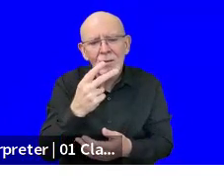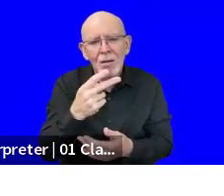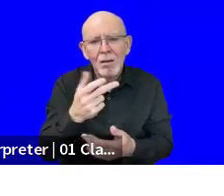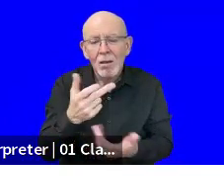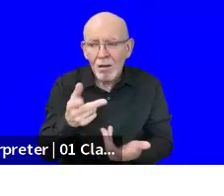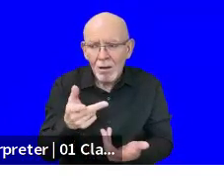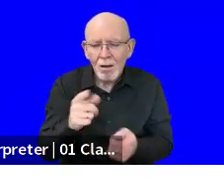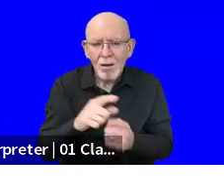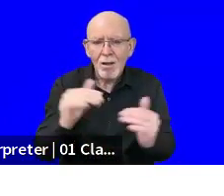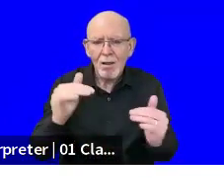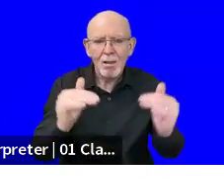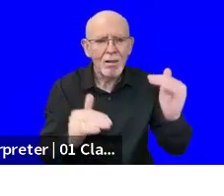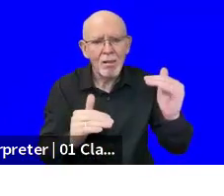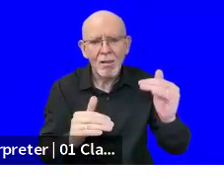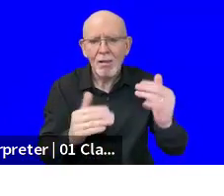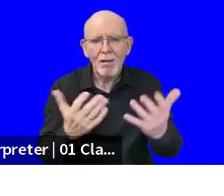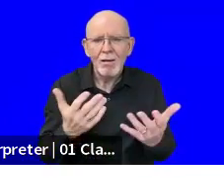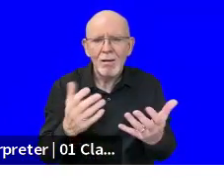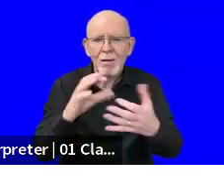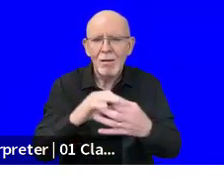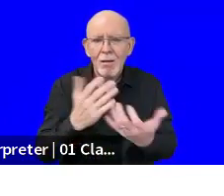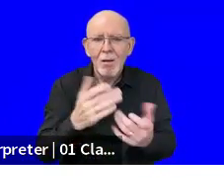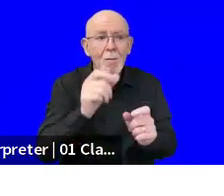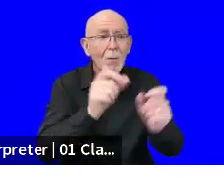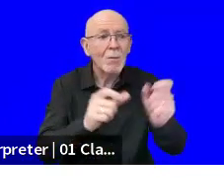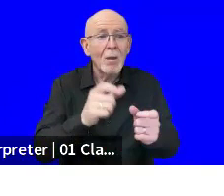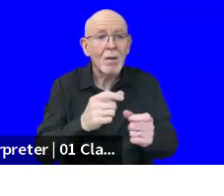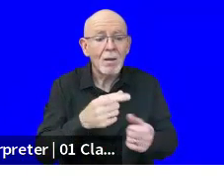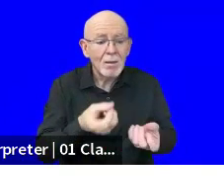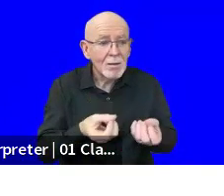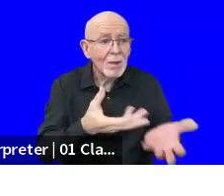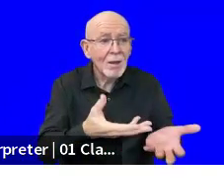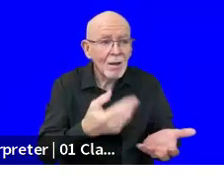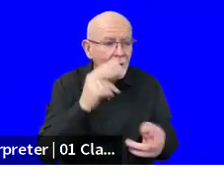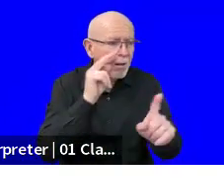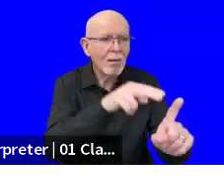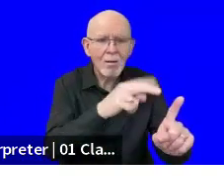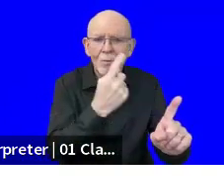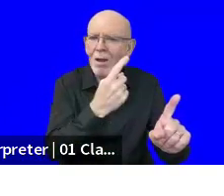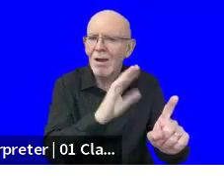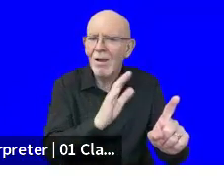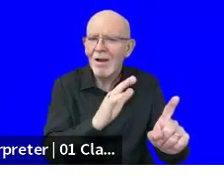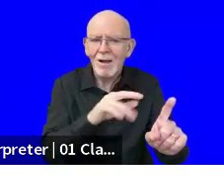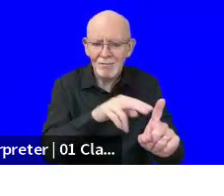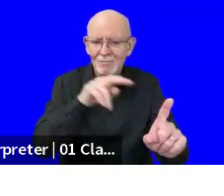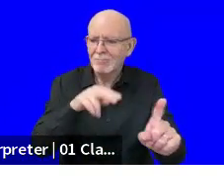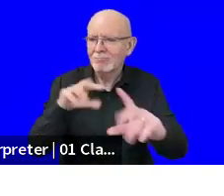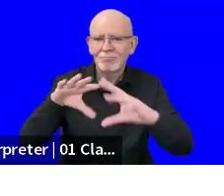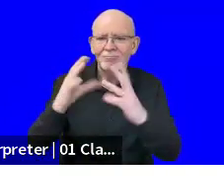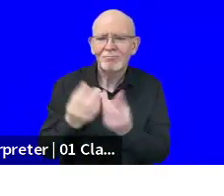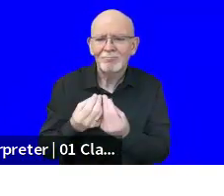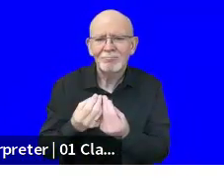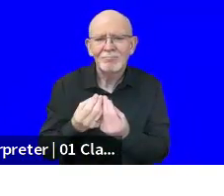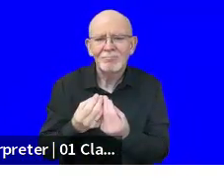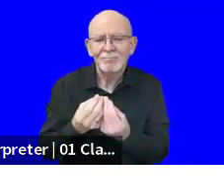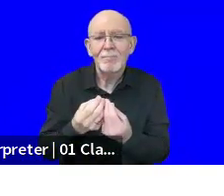The SOLE method, although is also focusing on actual expenses, it does control for income and